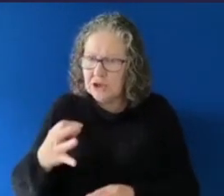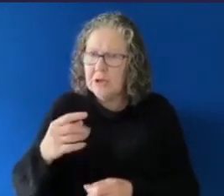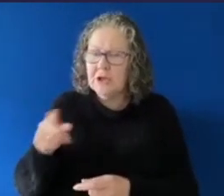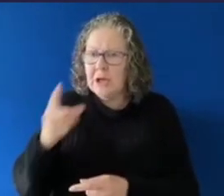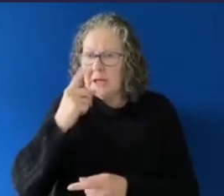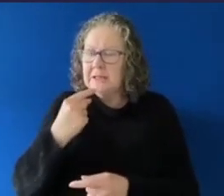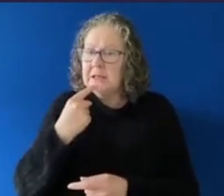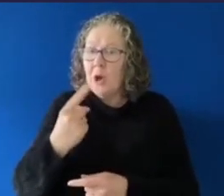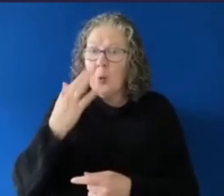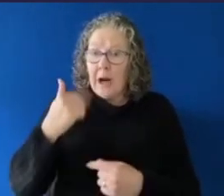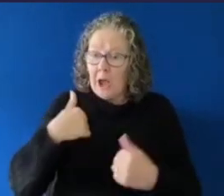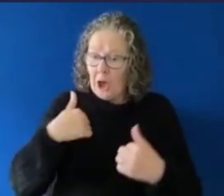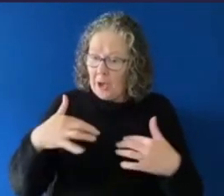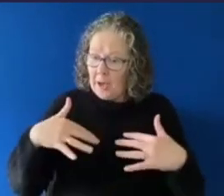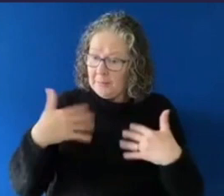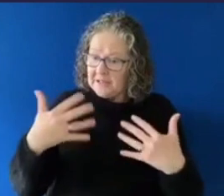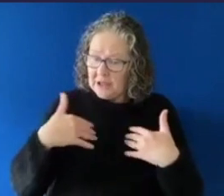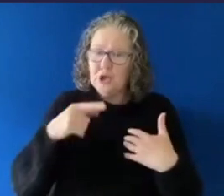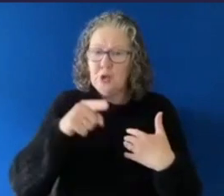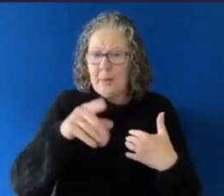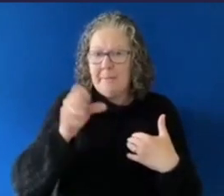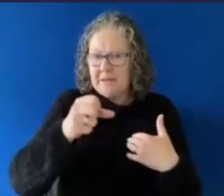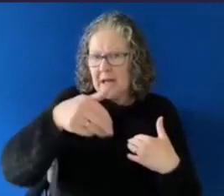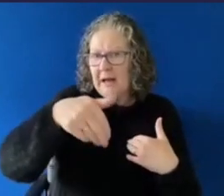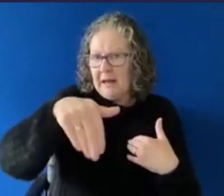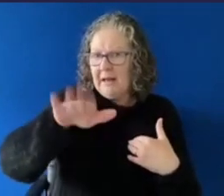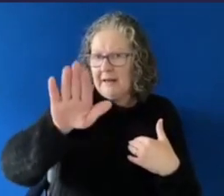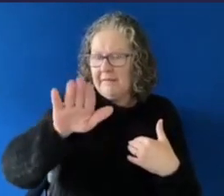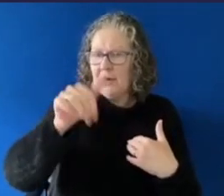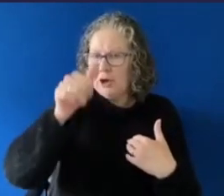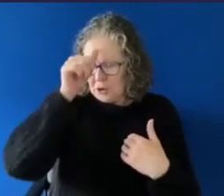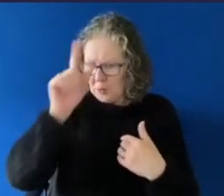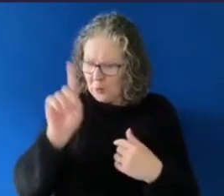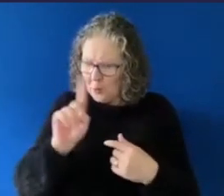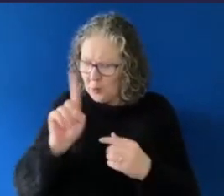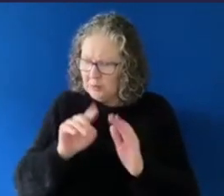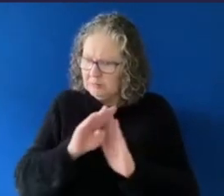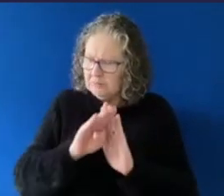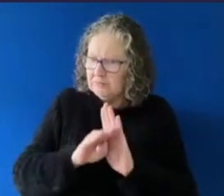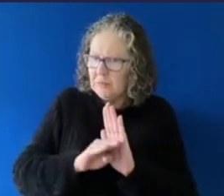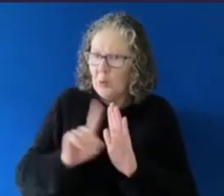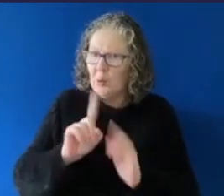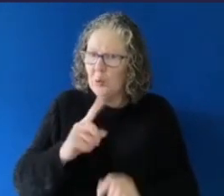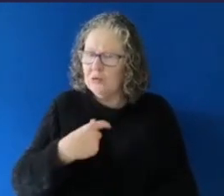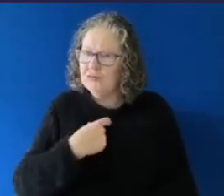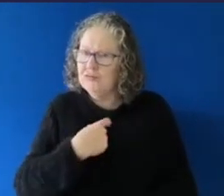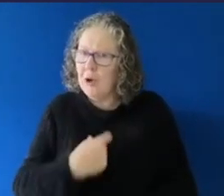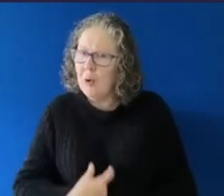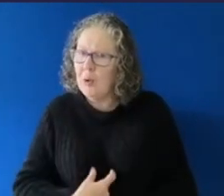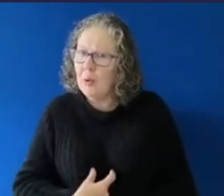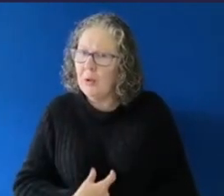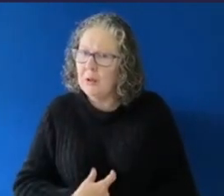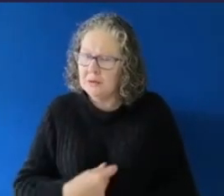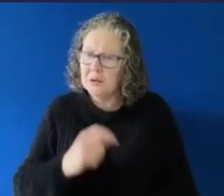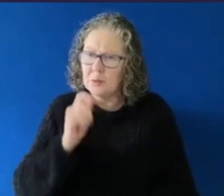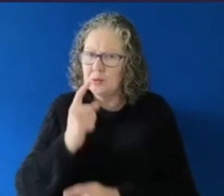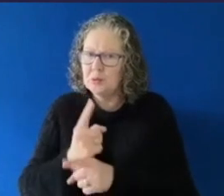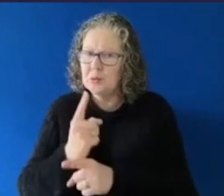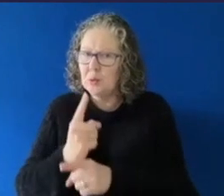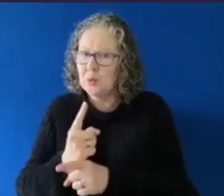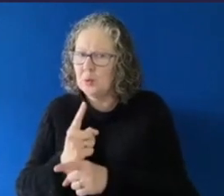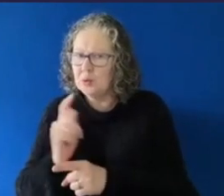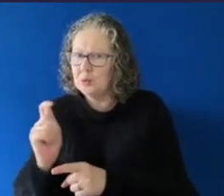that's a decision that I'm making. And an issue of the roles that are deeply held. And we're going to get to that in a few